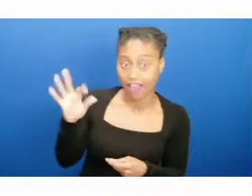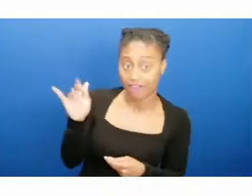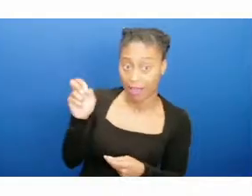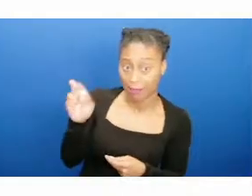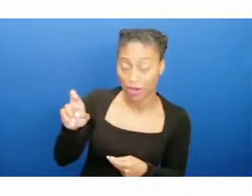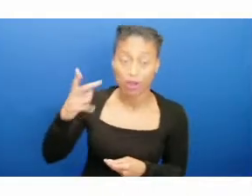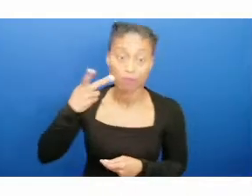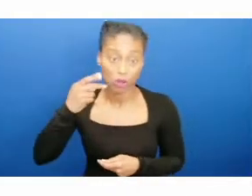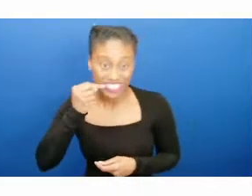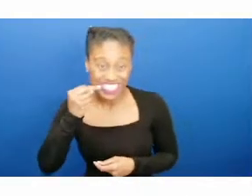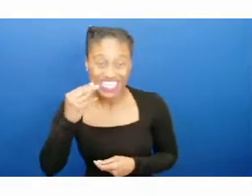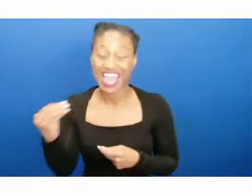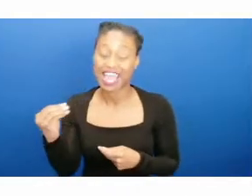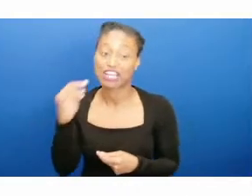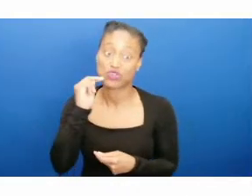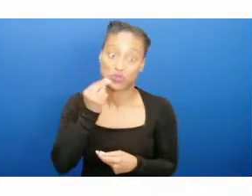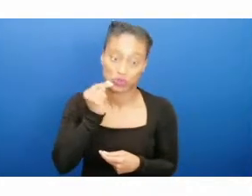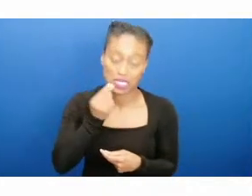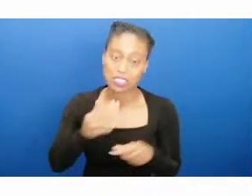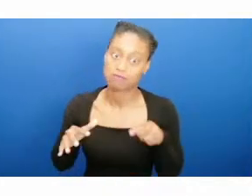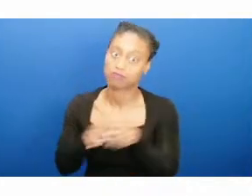rich.